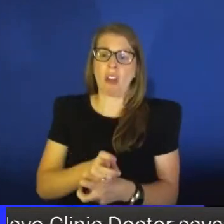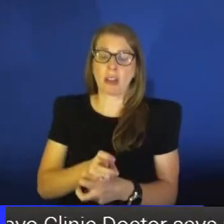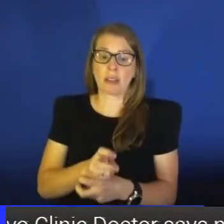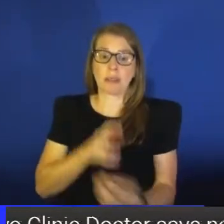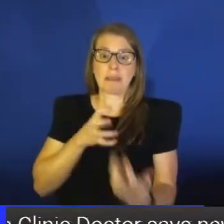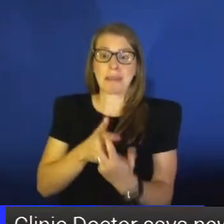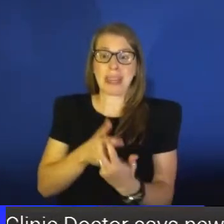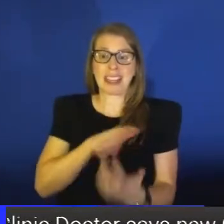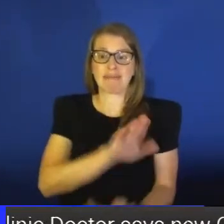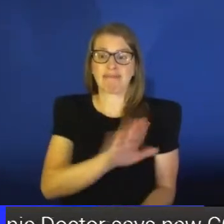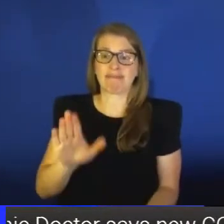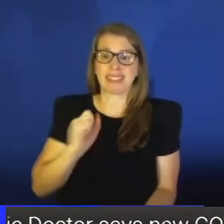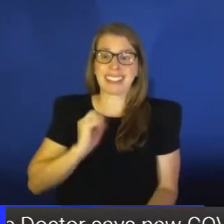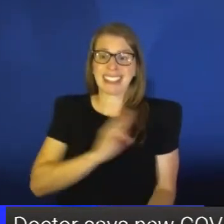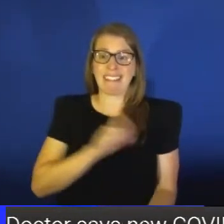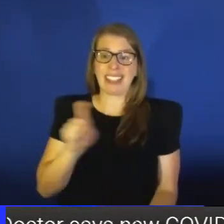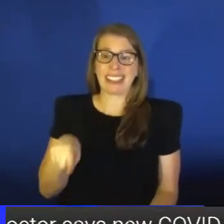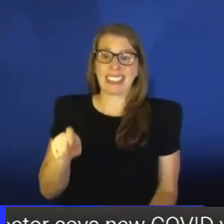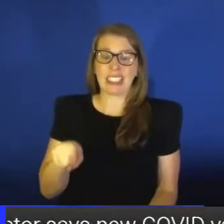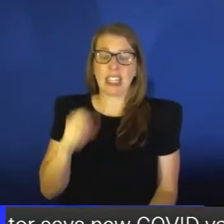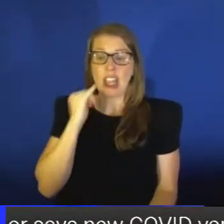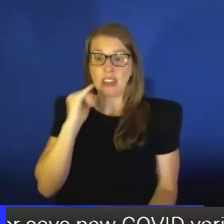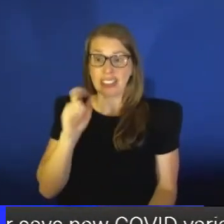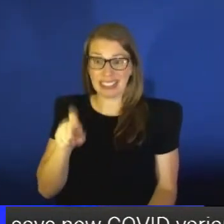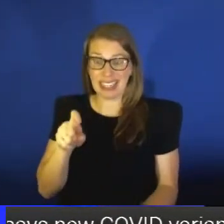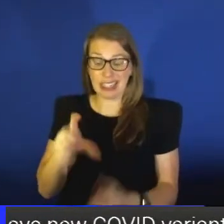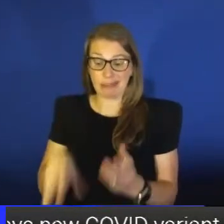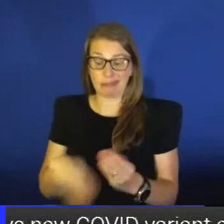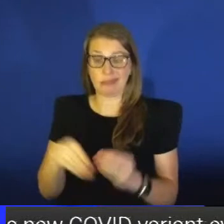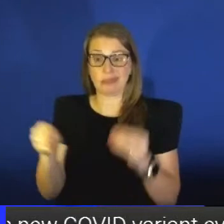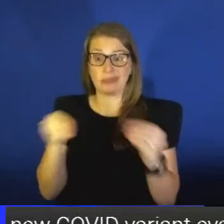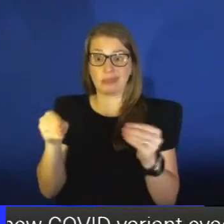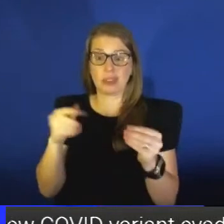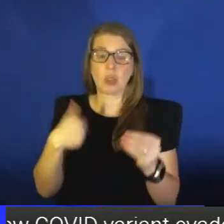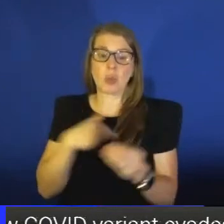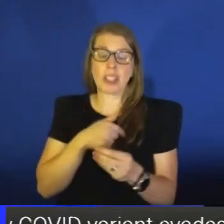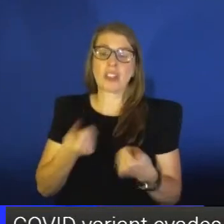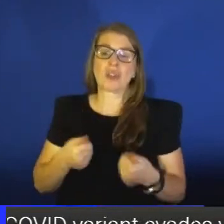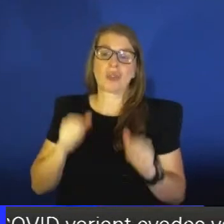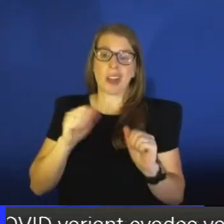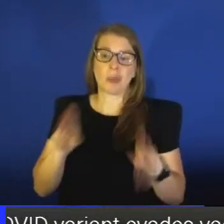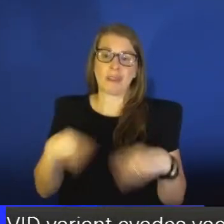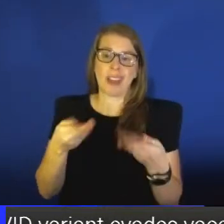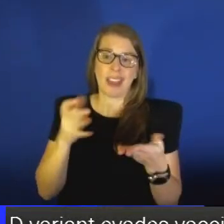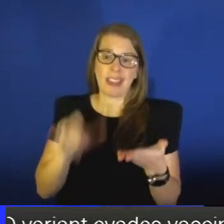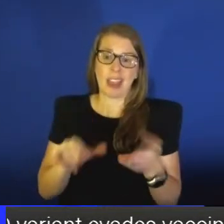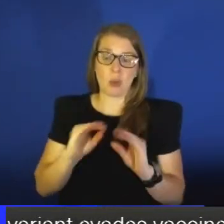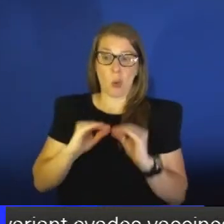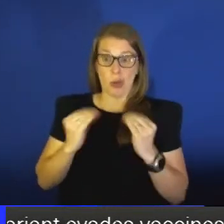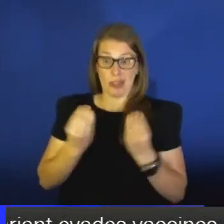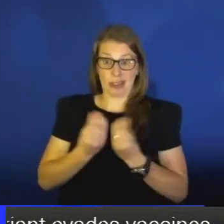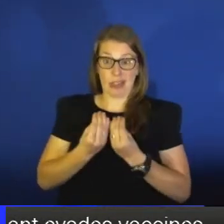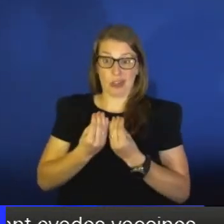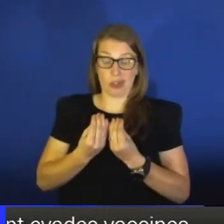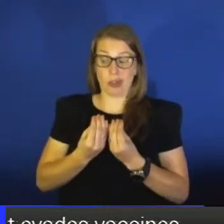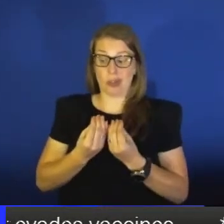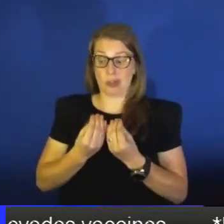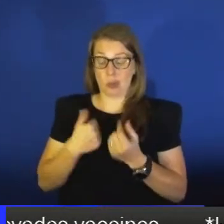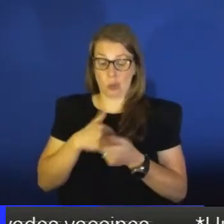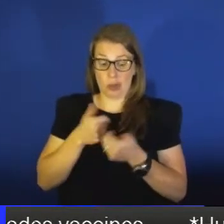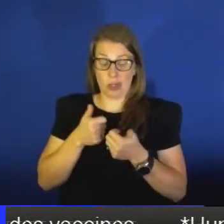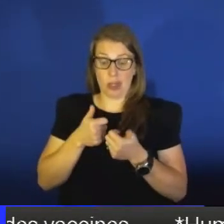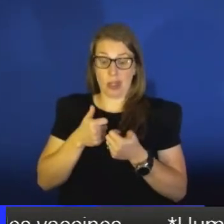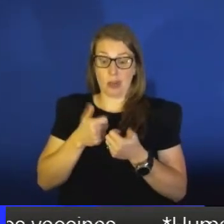needed additional flexibility, we tried to provide that. I think as an organization, we worked really hard to make sure that people knew how important they